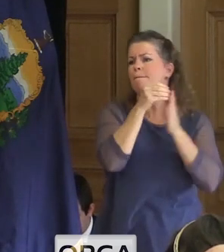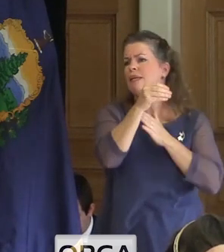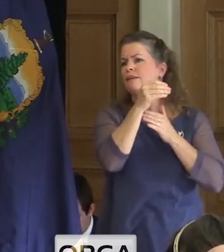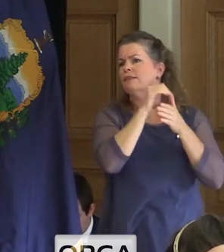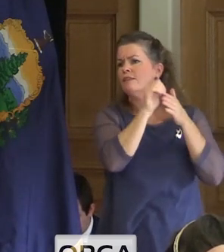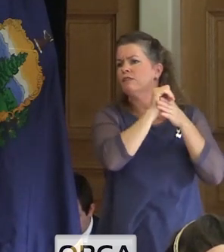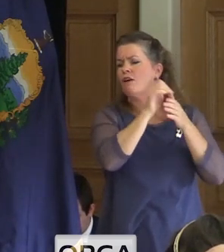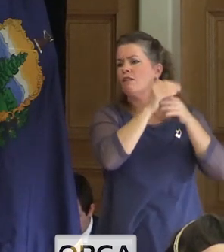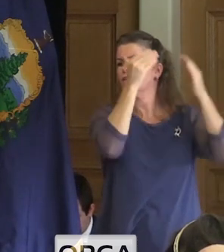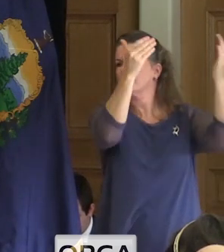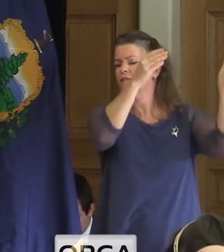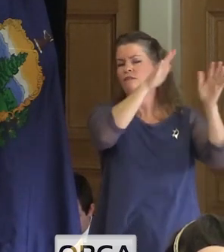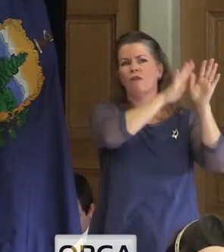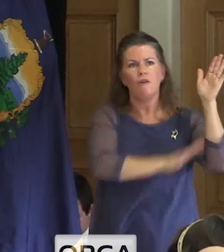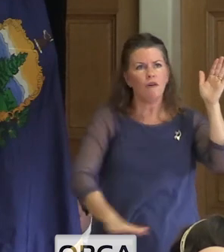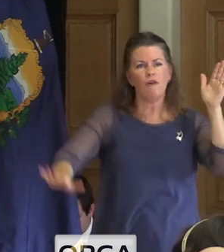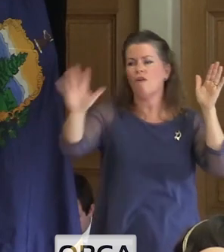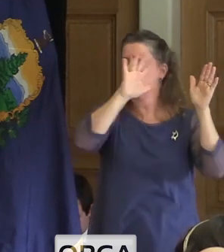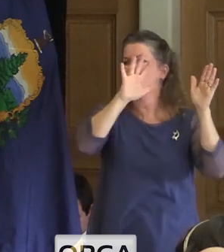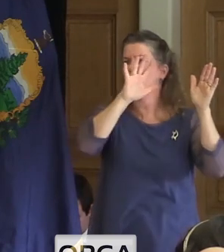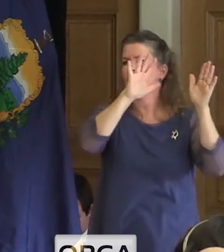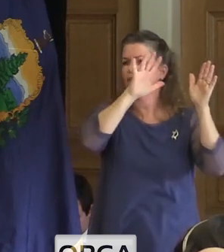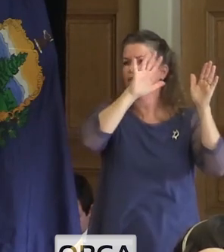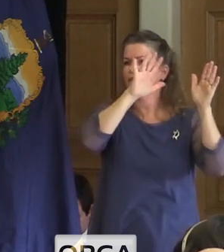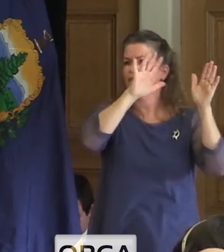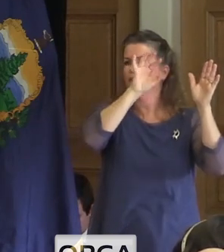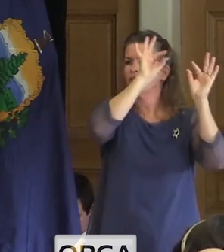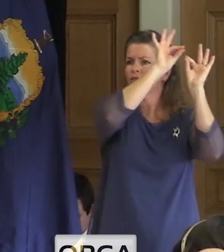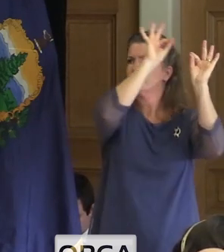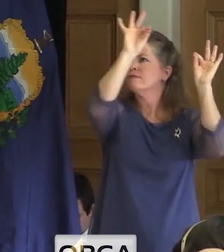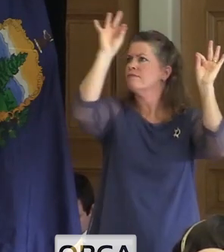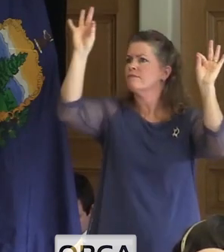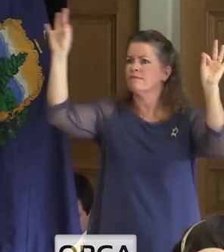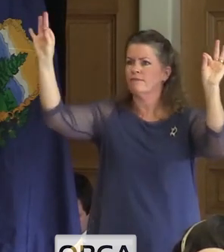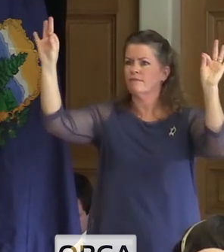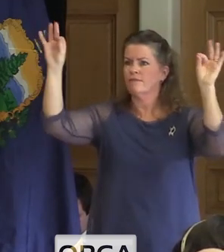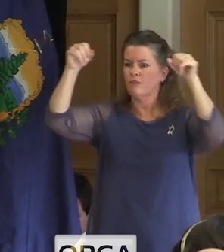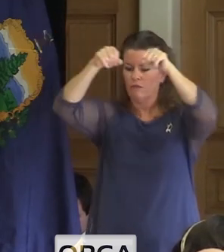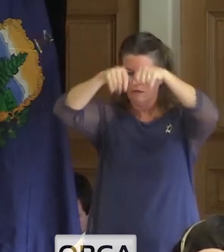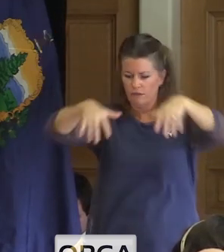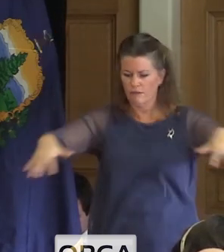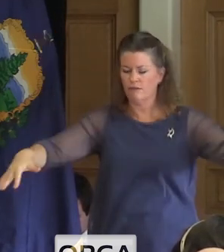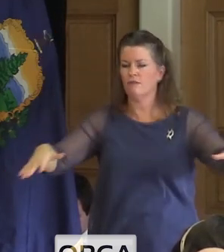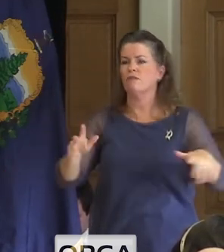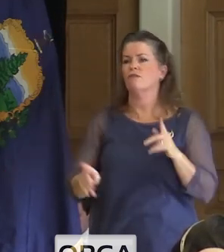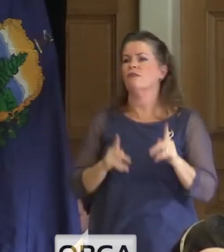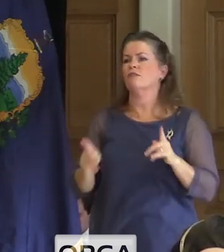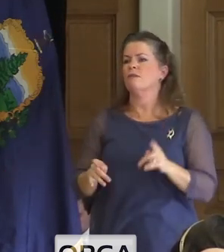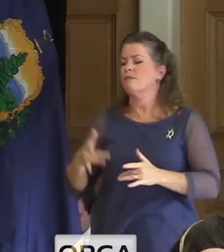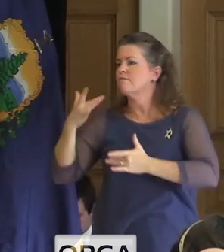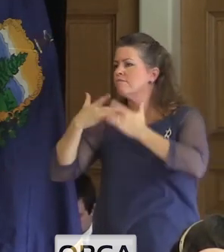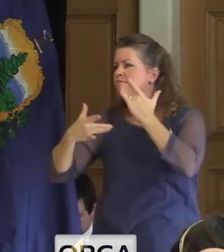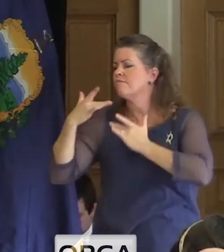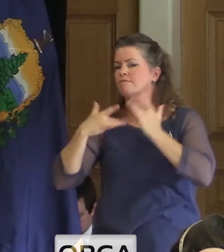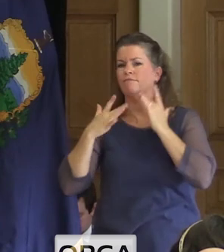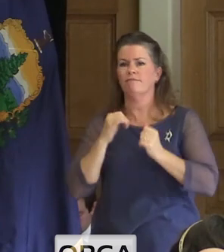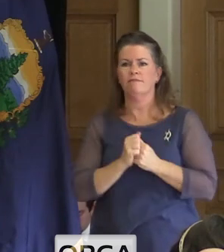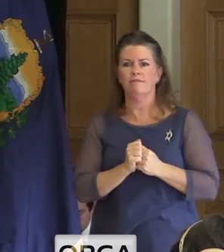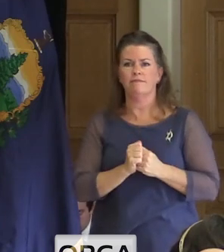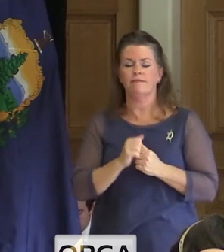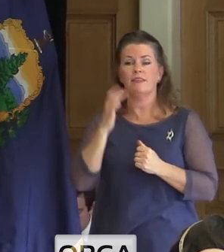got people coast to coast who are trying to put food on the table for their families. And that is why 3 years